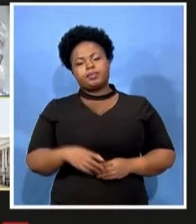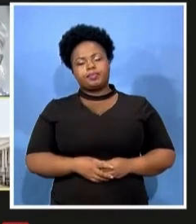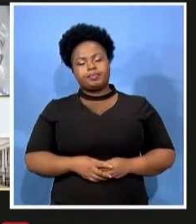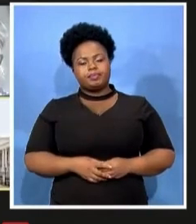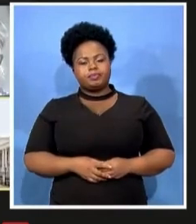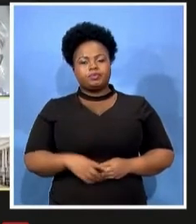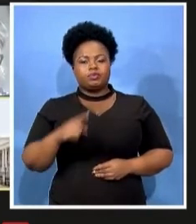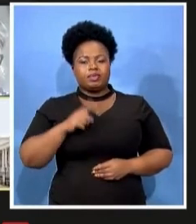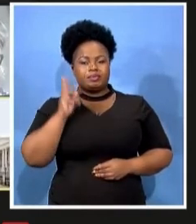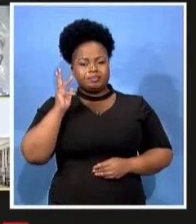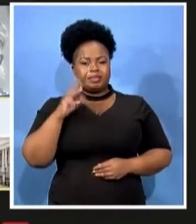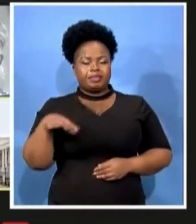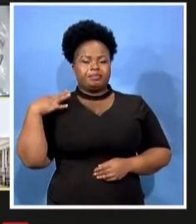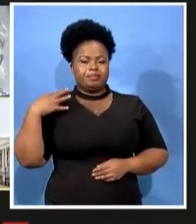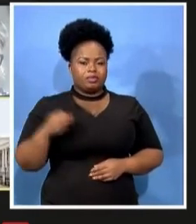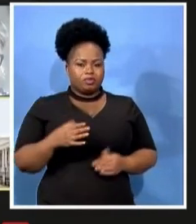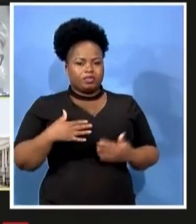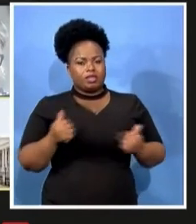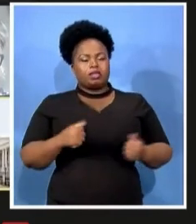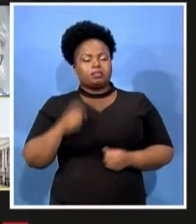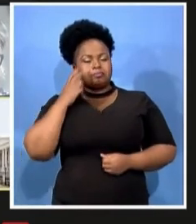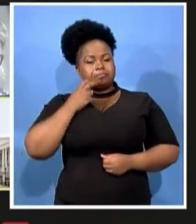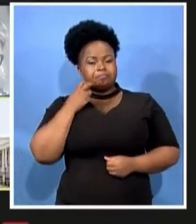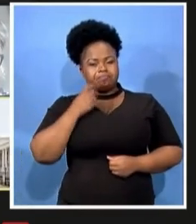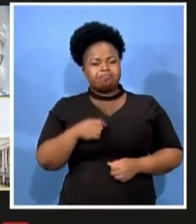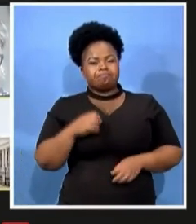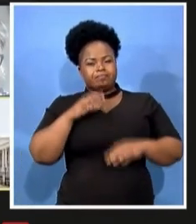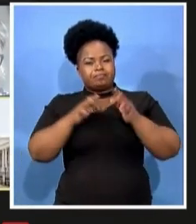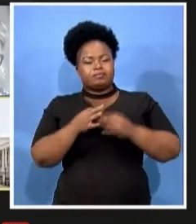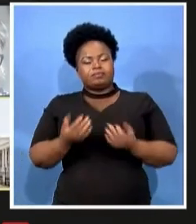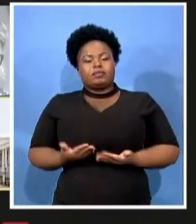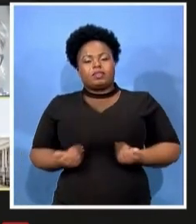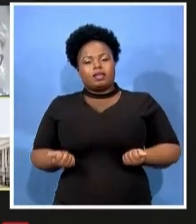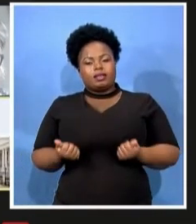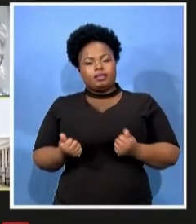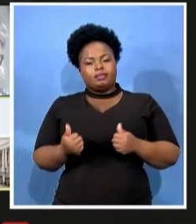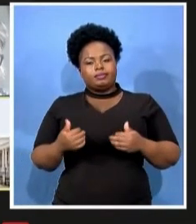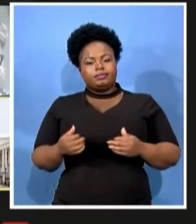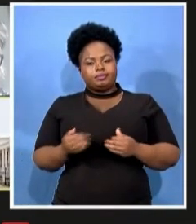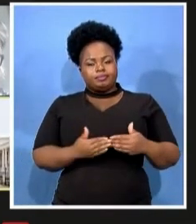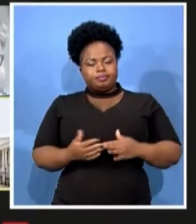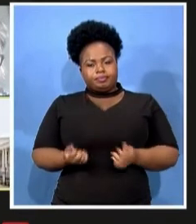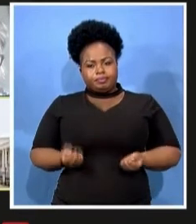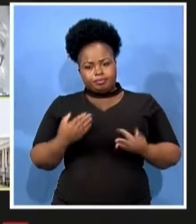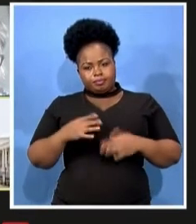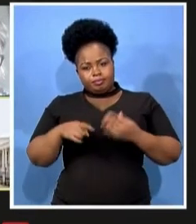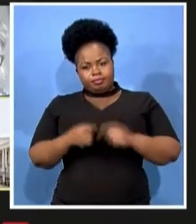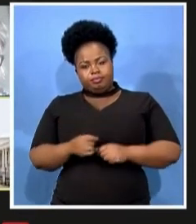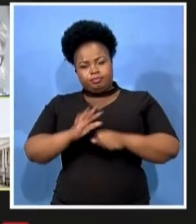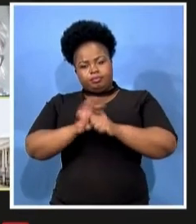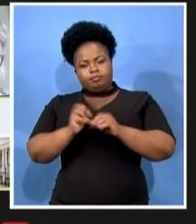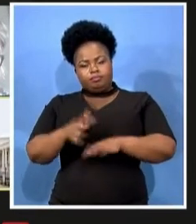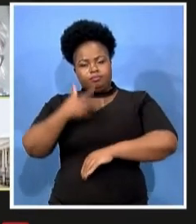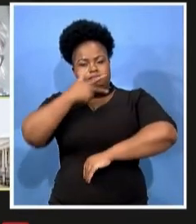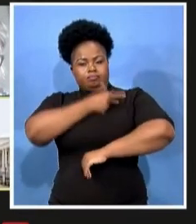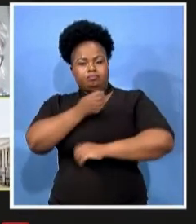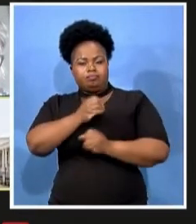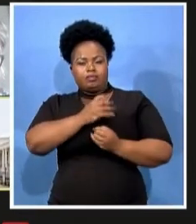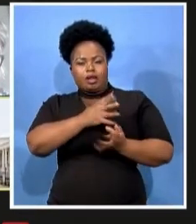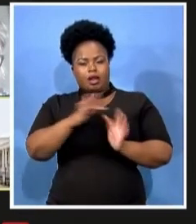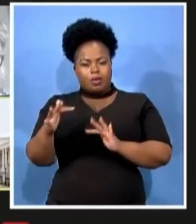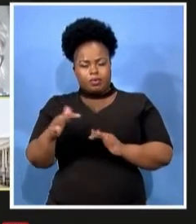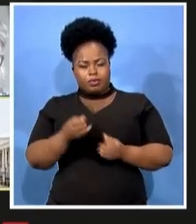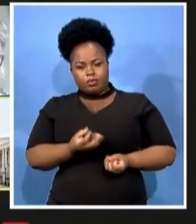on the status of healthcare services in relation to COVID-19 and rollout of the COVID-19 vaccine. The scheduled meeting is very